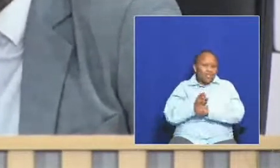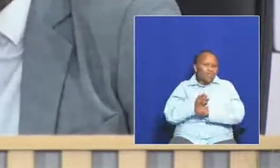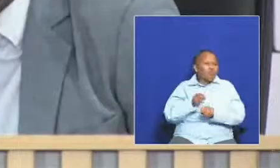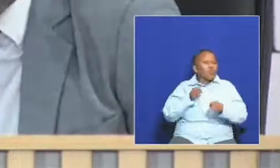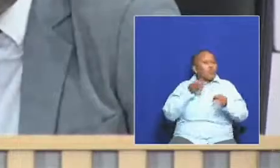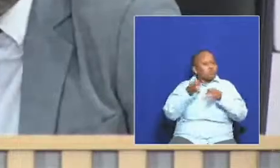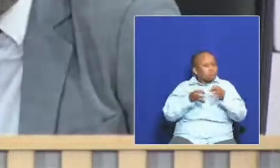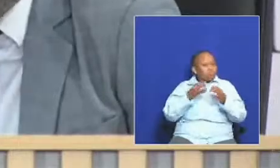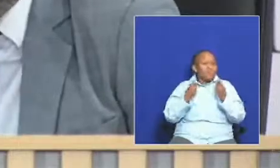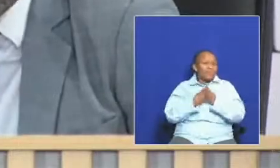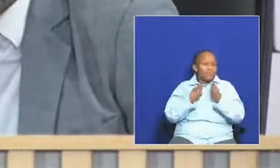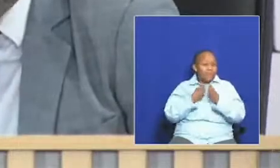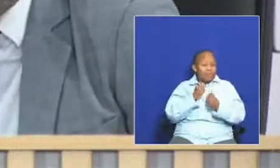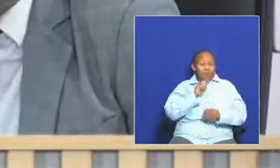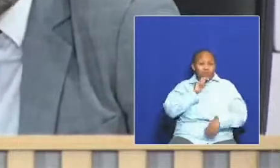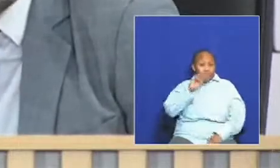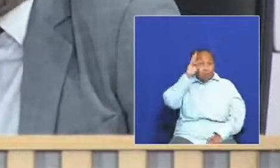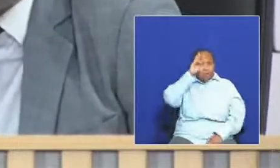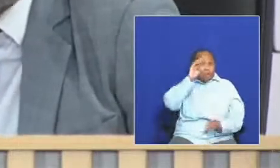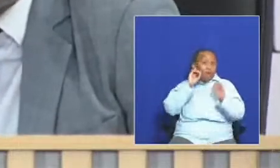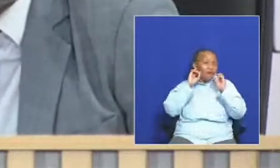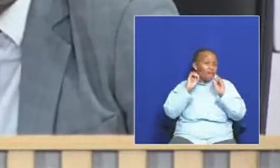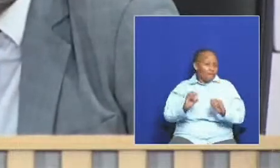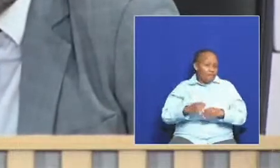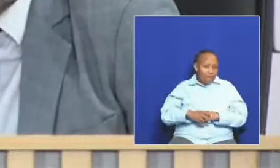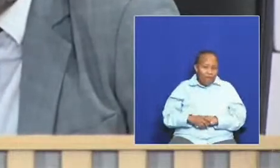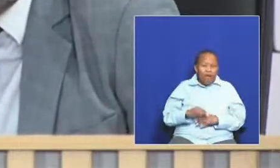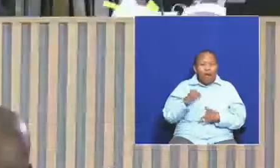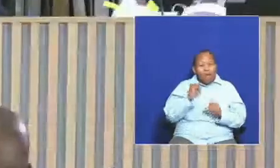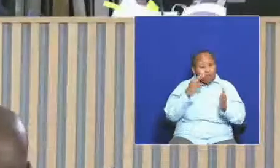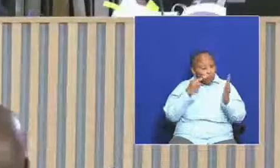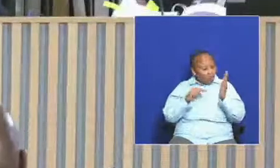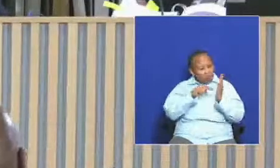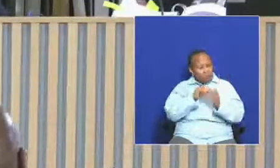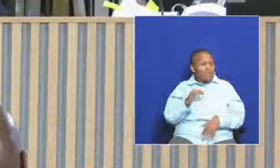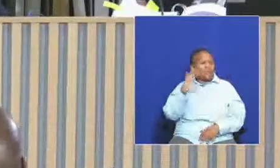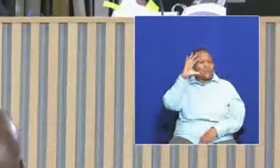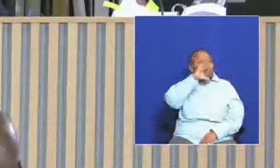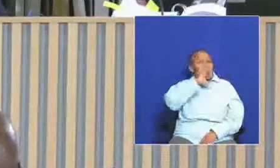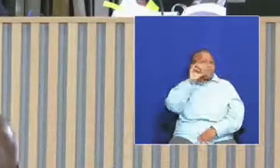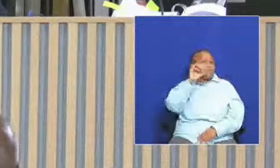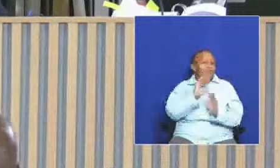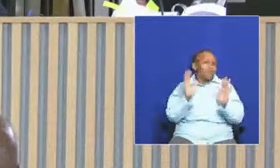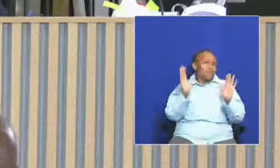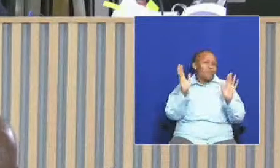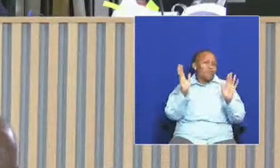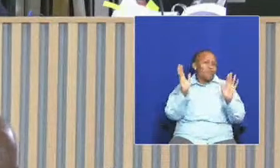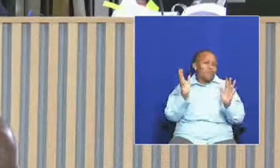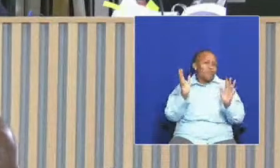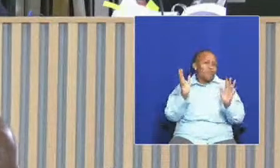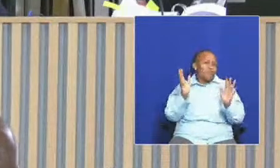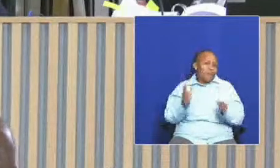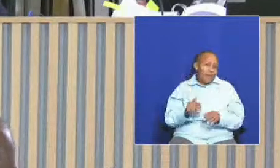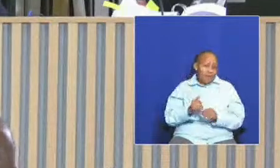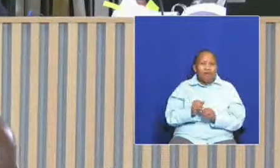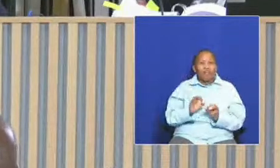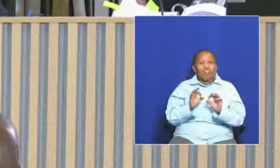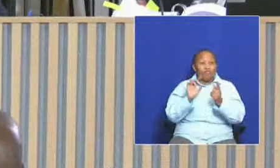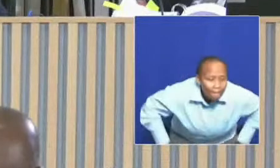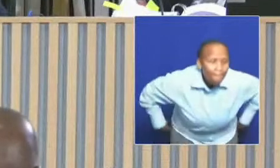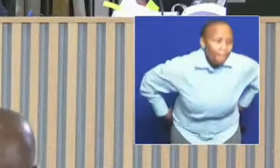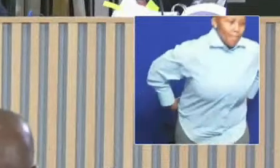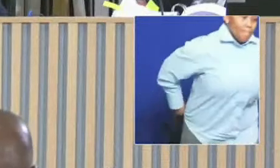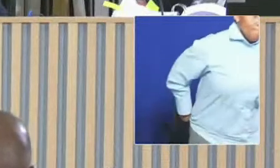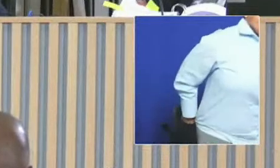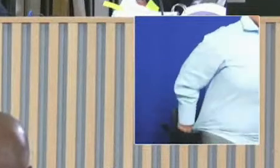So okay, what I'm working on here is just assumptions. Sorry, Mr. Matlala. You should please wait until